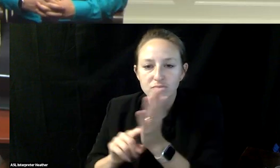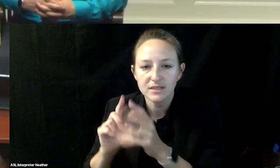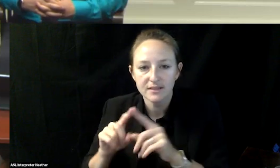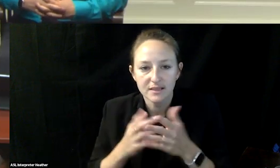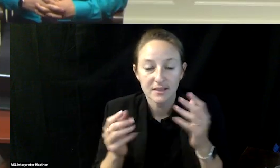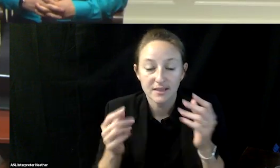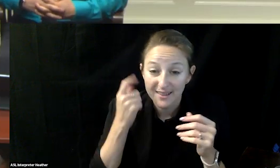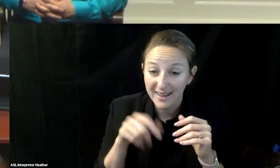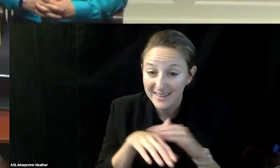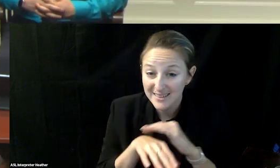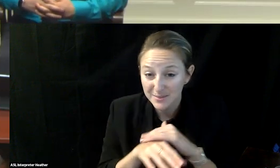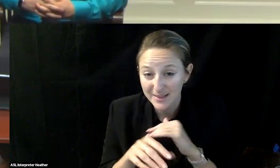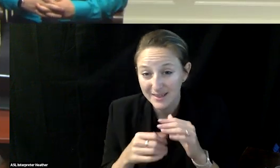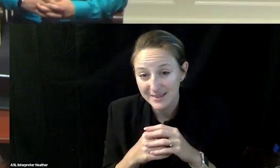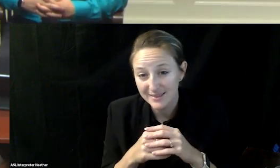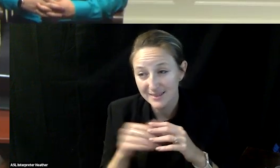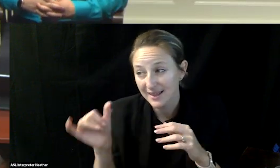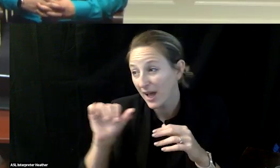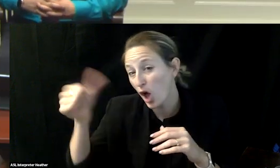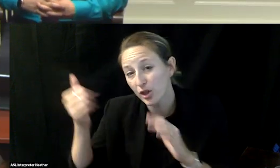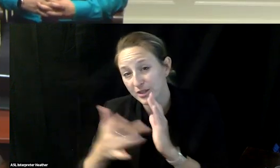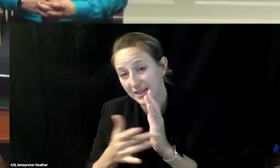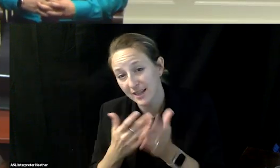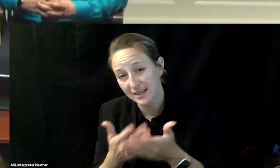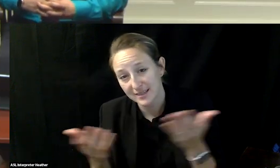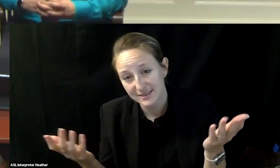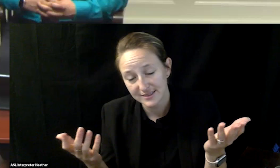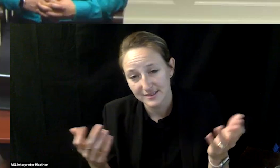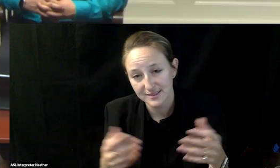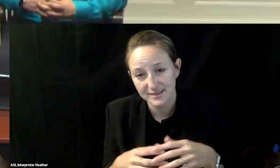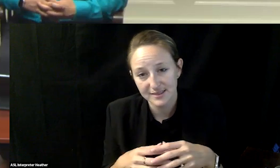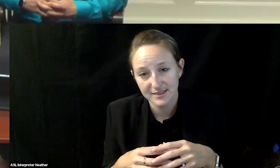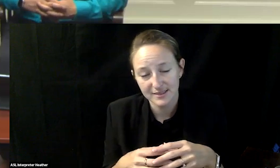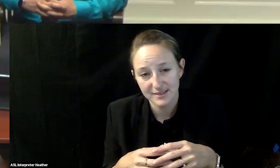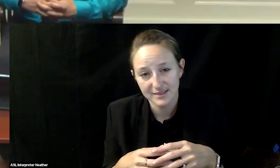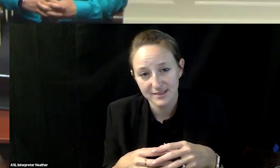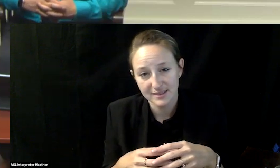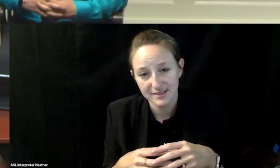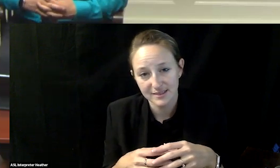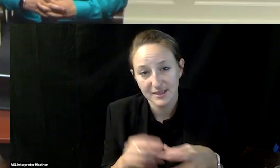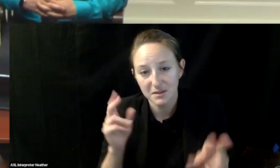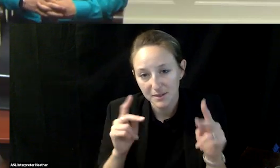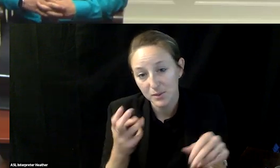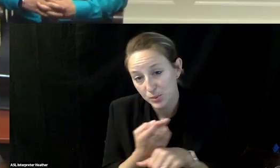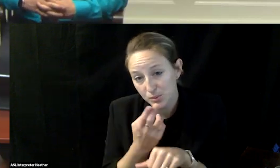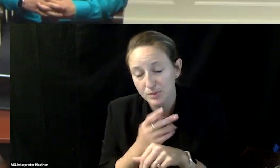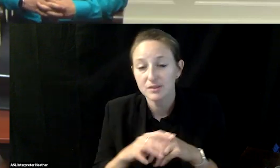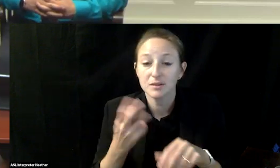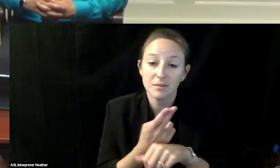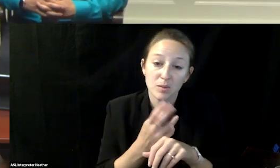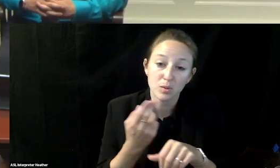Accessibility is not unlike other technology things that people kind of gravitate to,